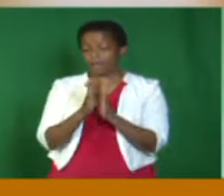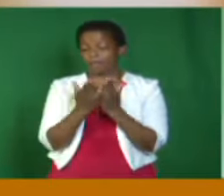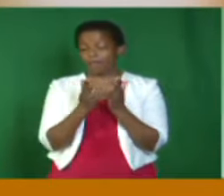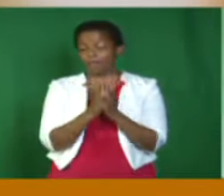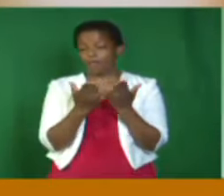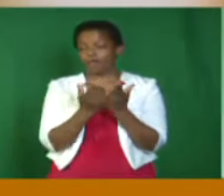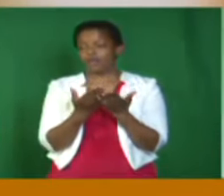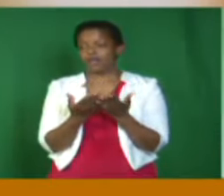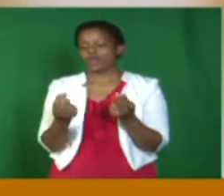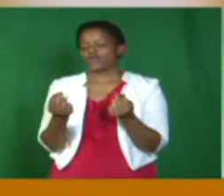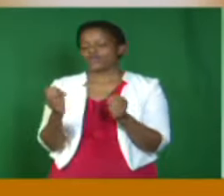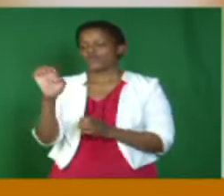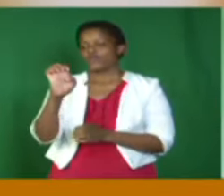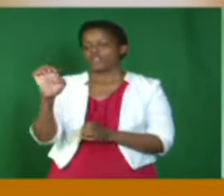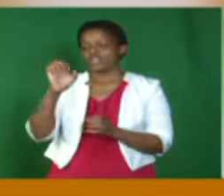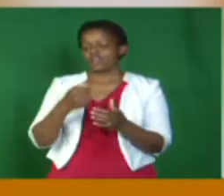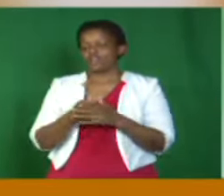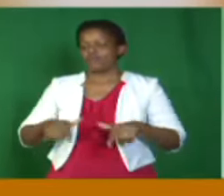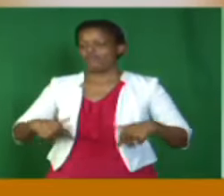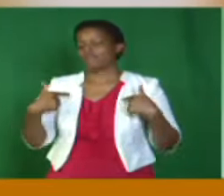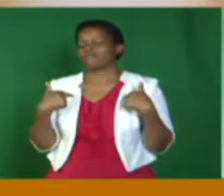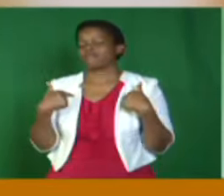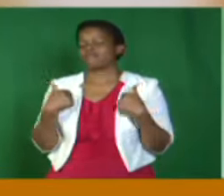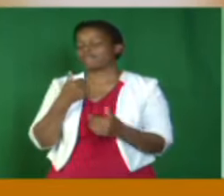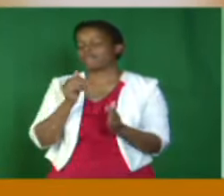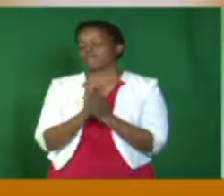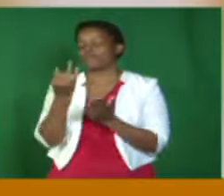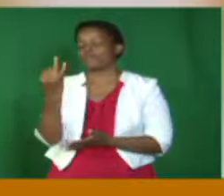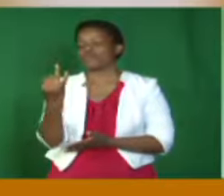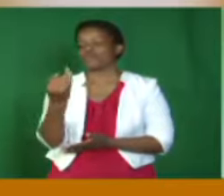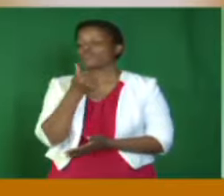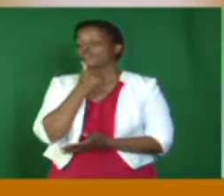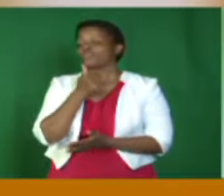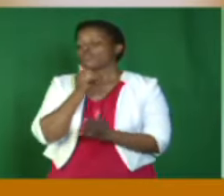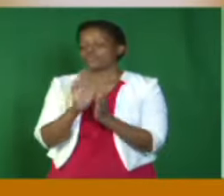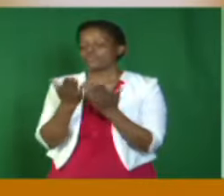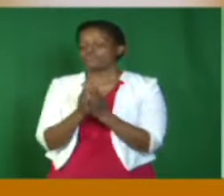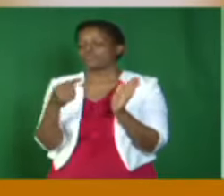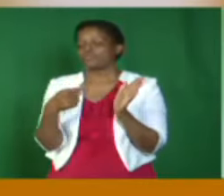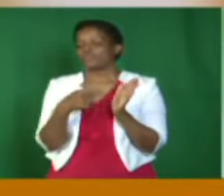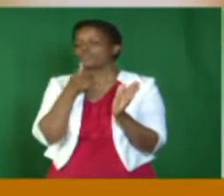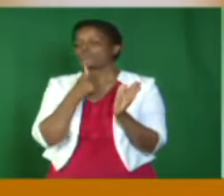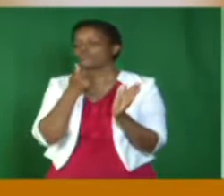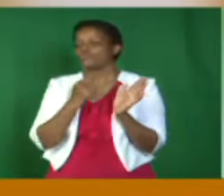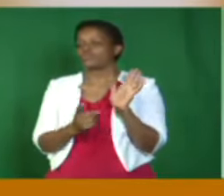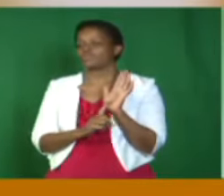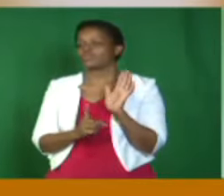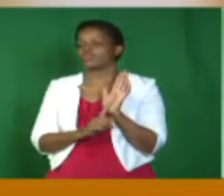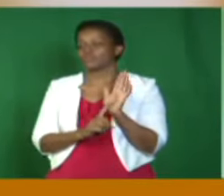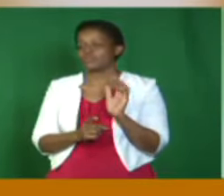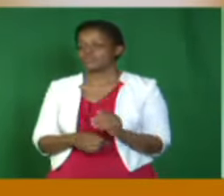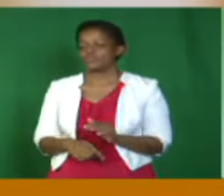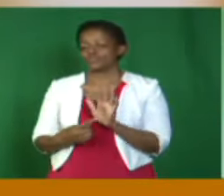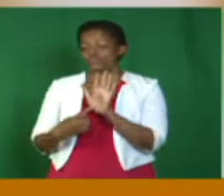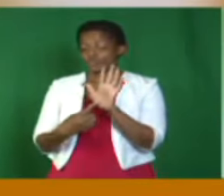for Life book 2. Because we will be using it for making a lot of examples. And I will also show